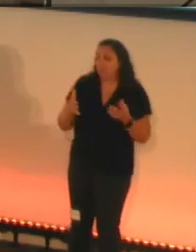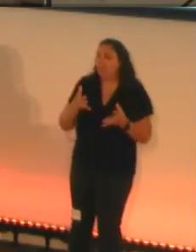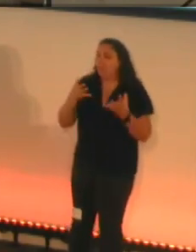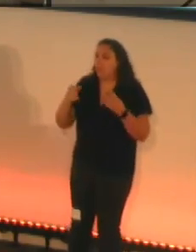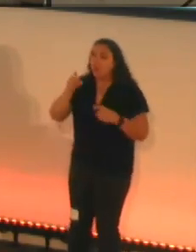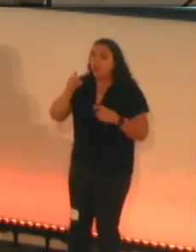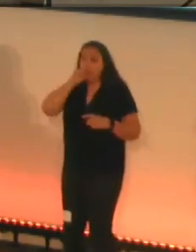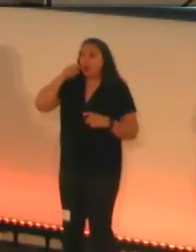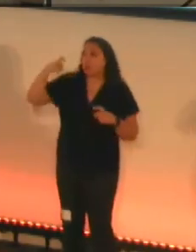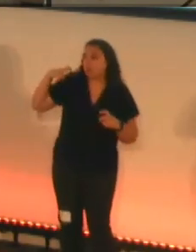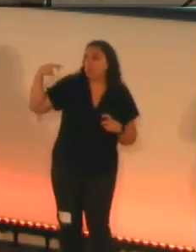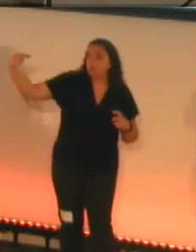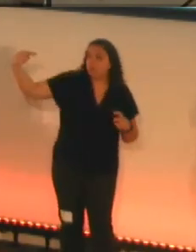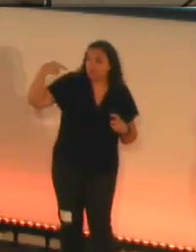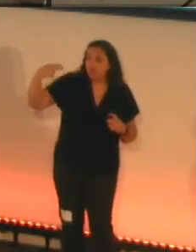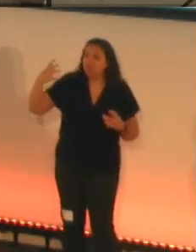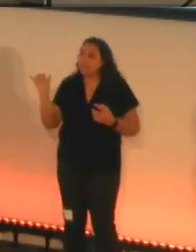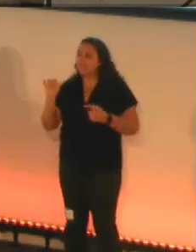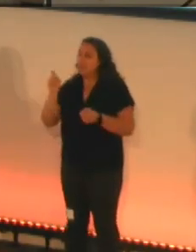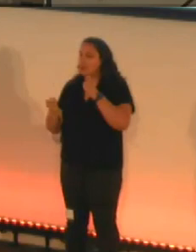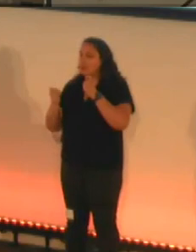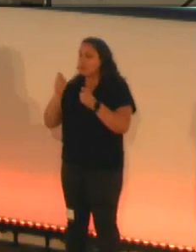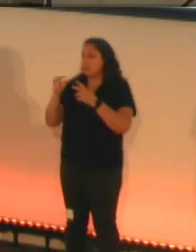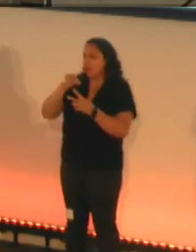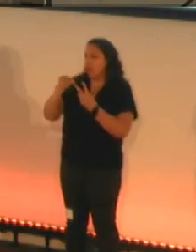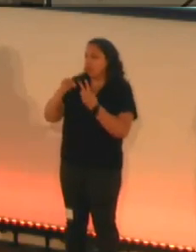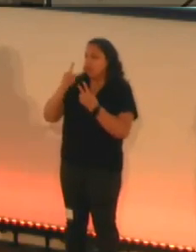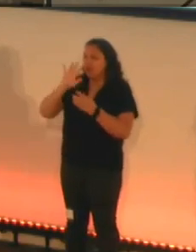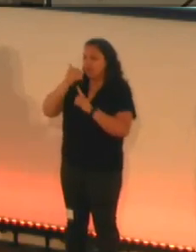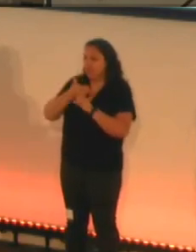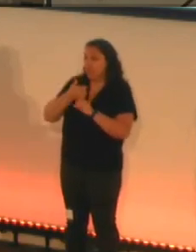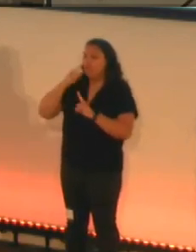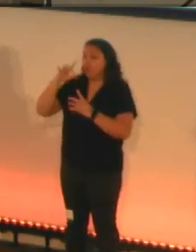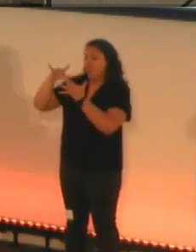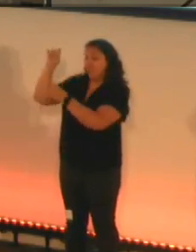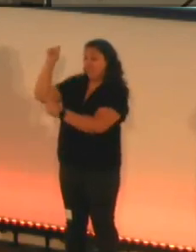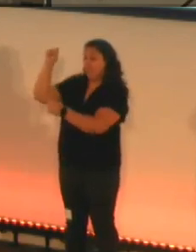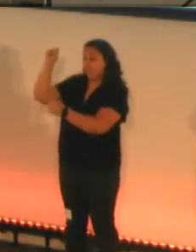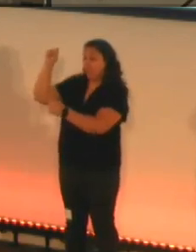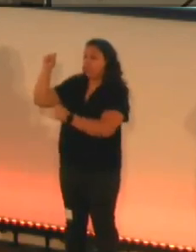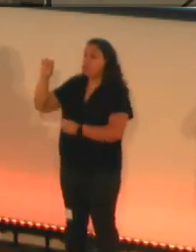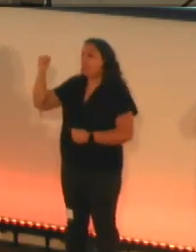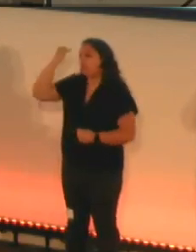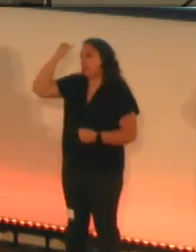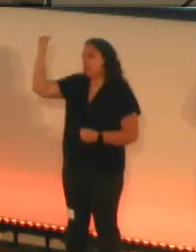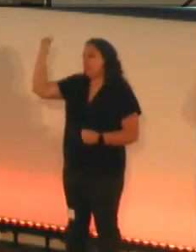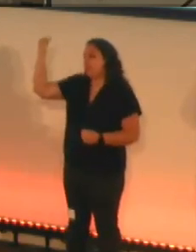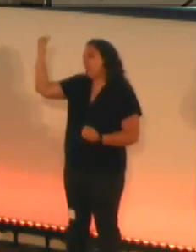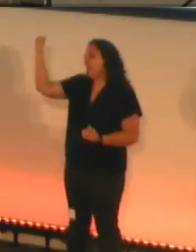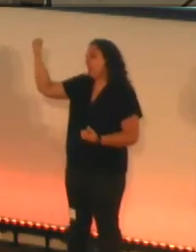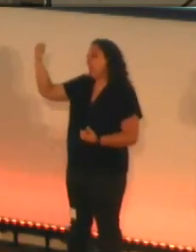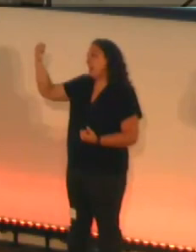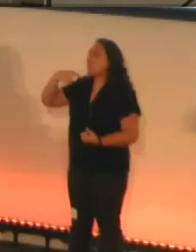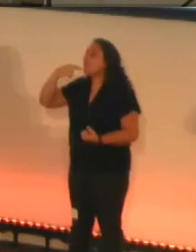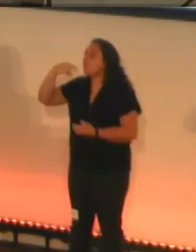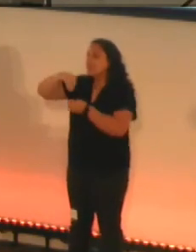parrot to be visible as kind of like a customizable option on their avatar. For the invisible guide, it was this idea of like an invisible voice in